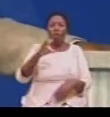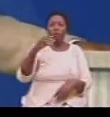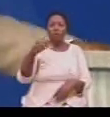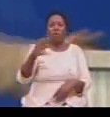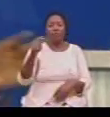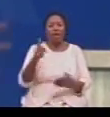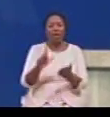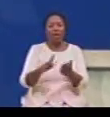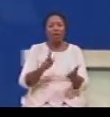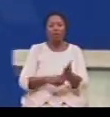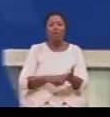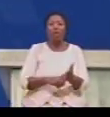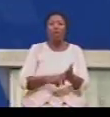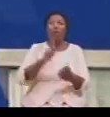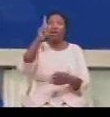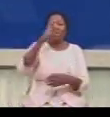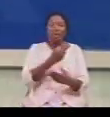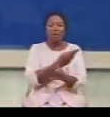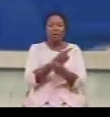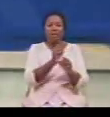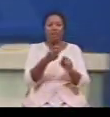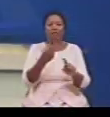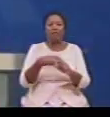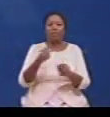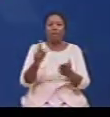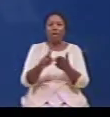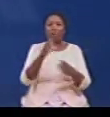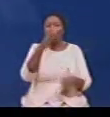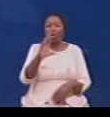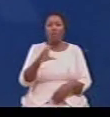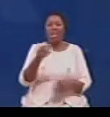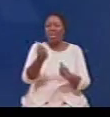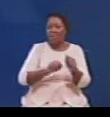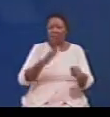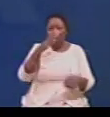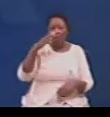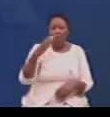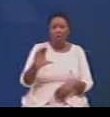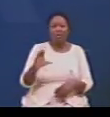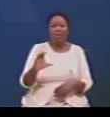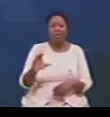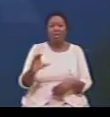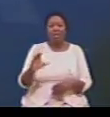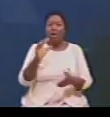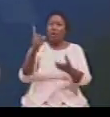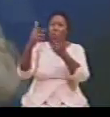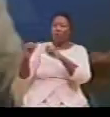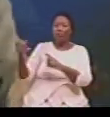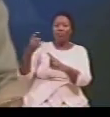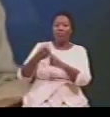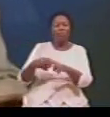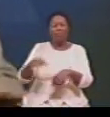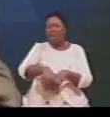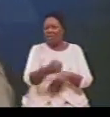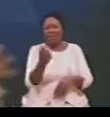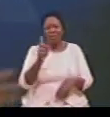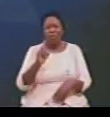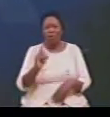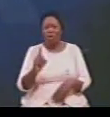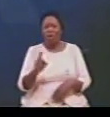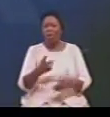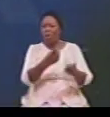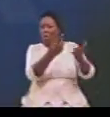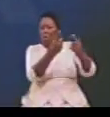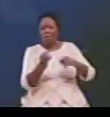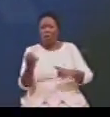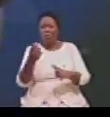of the law. He redeemed from the curse, every curse coming from anyone,